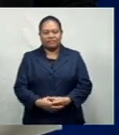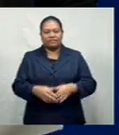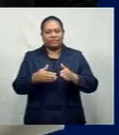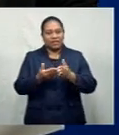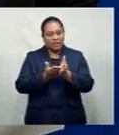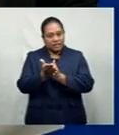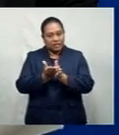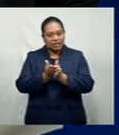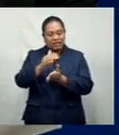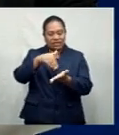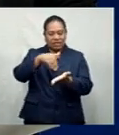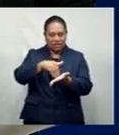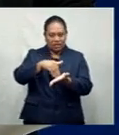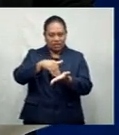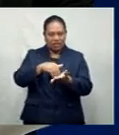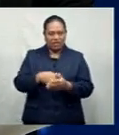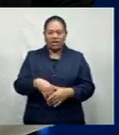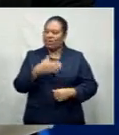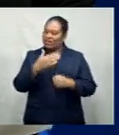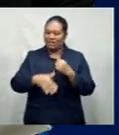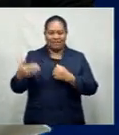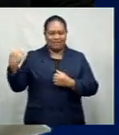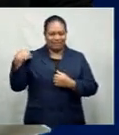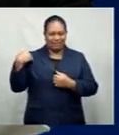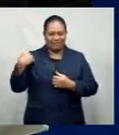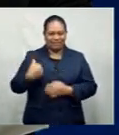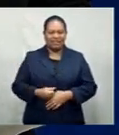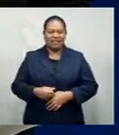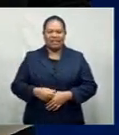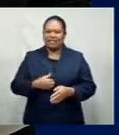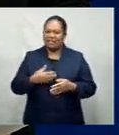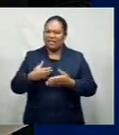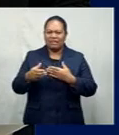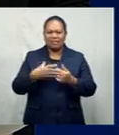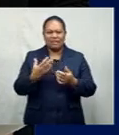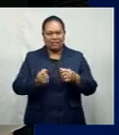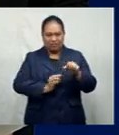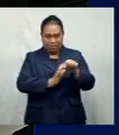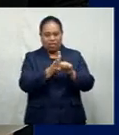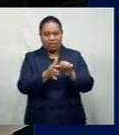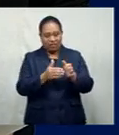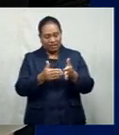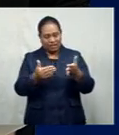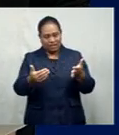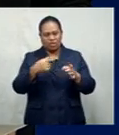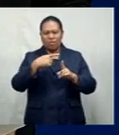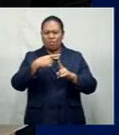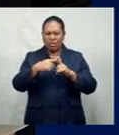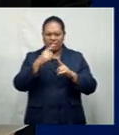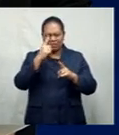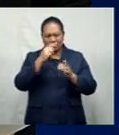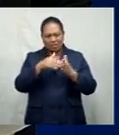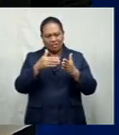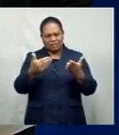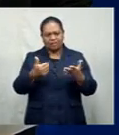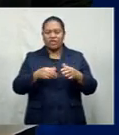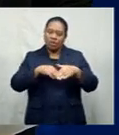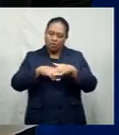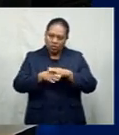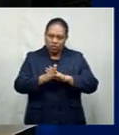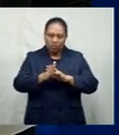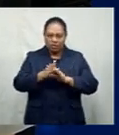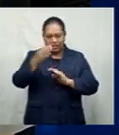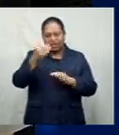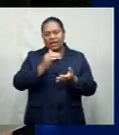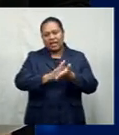Services in the Central Division will not be affected despite the emergence of COVID-19 positive cases at the Post Fiji headquarters